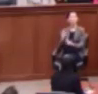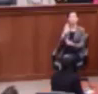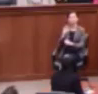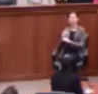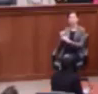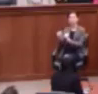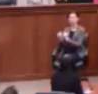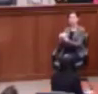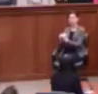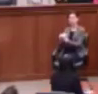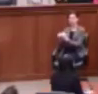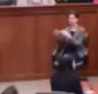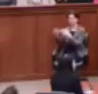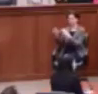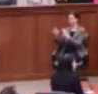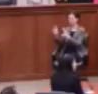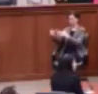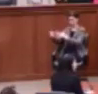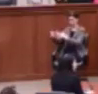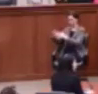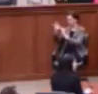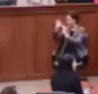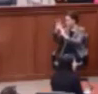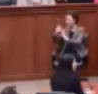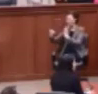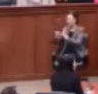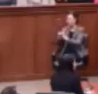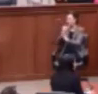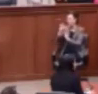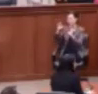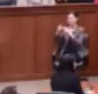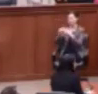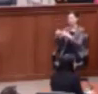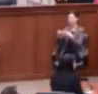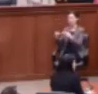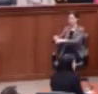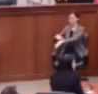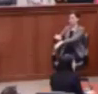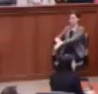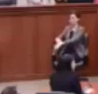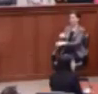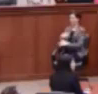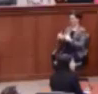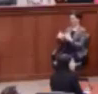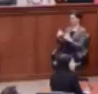working with a search firm to identify long-term leadership of the district, and that process is underway.